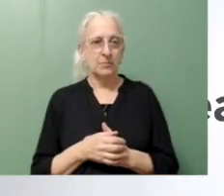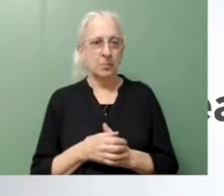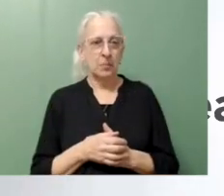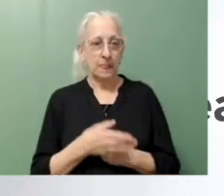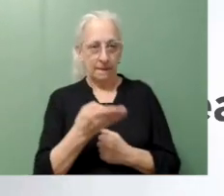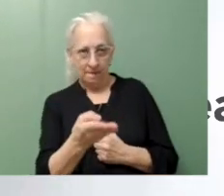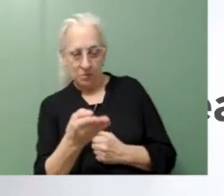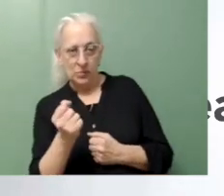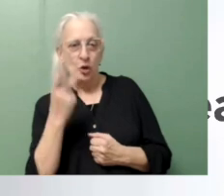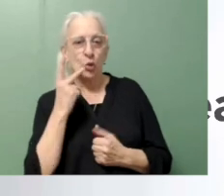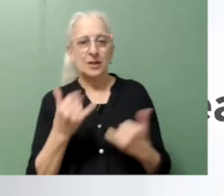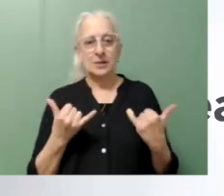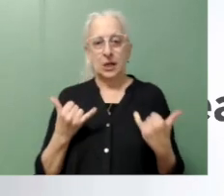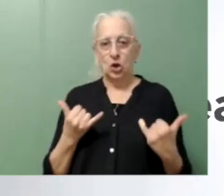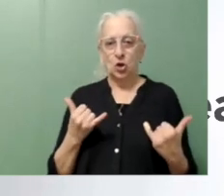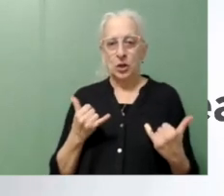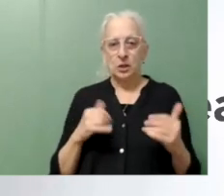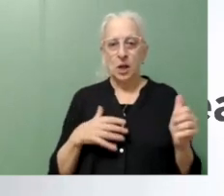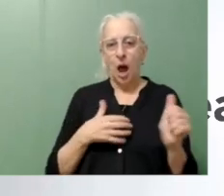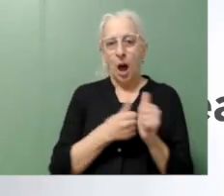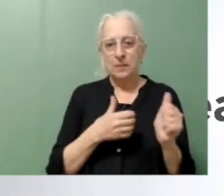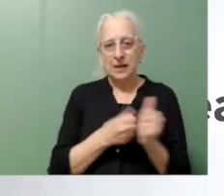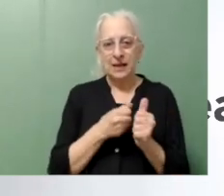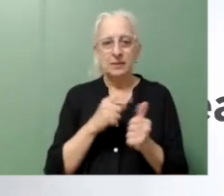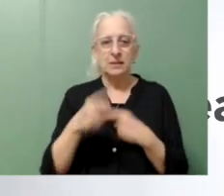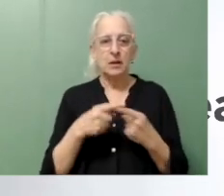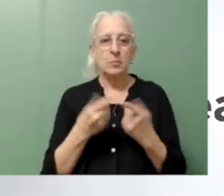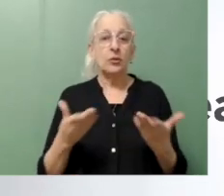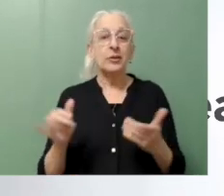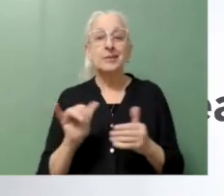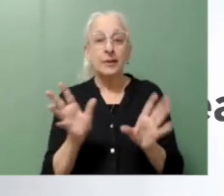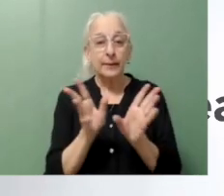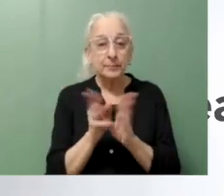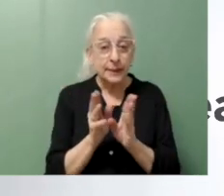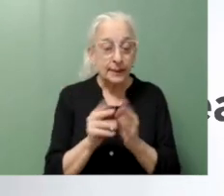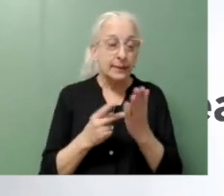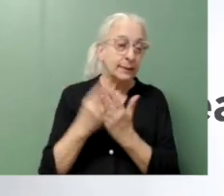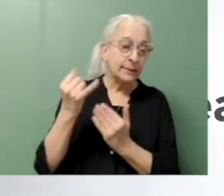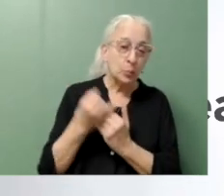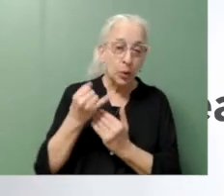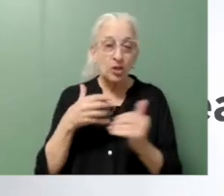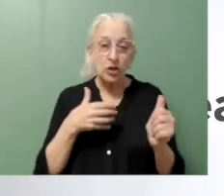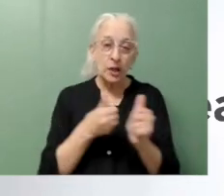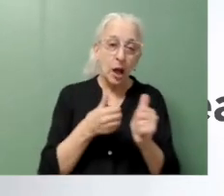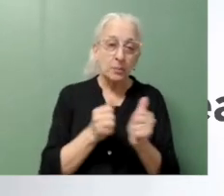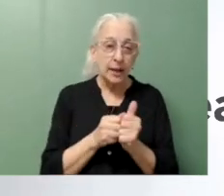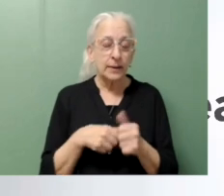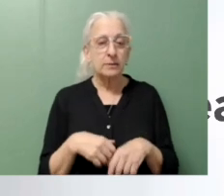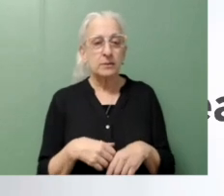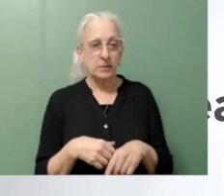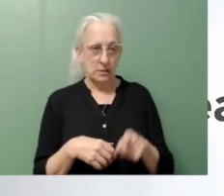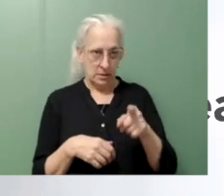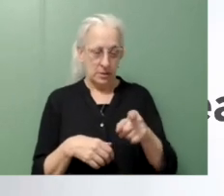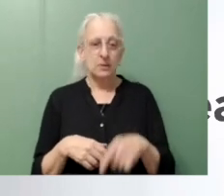Here, you'll find current updates about things like meetings and project updates. Older announcements are in